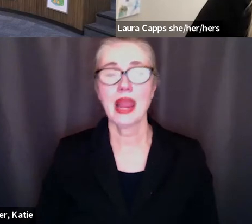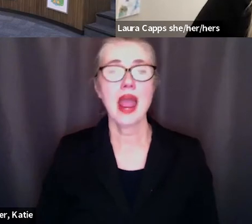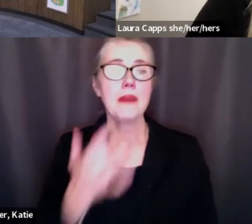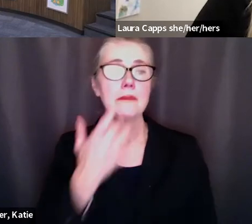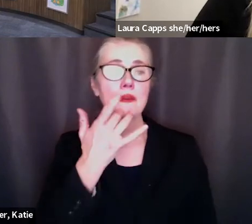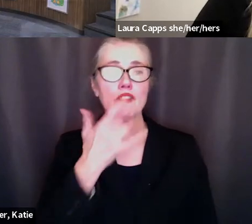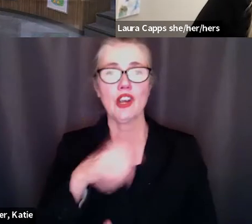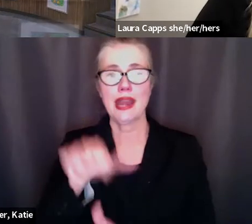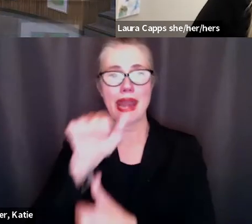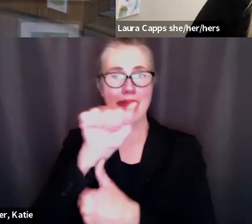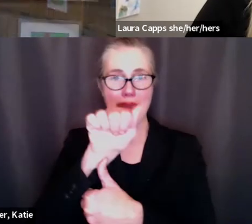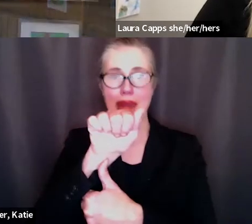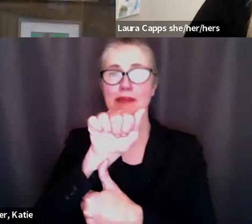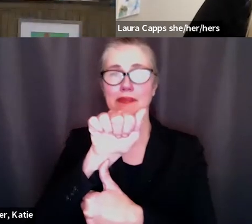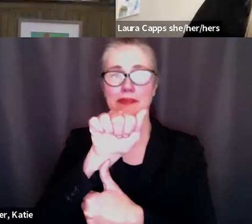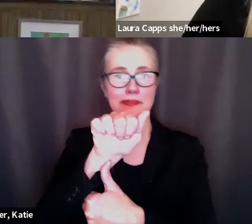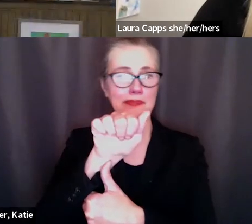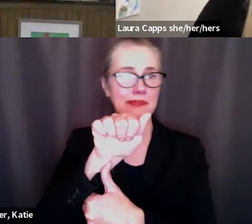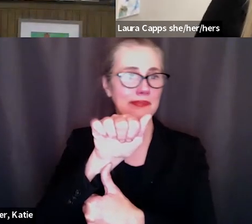a